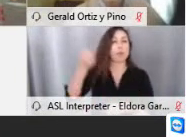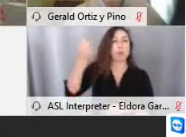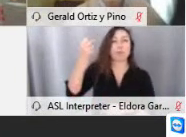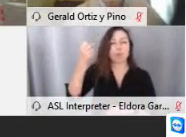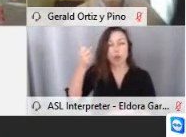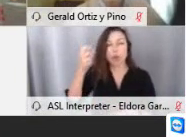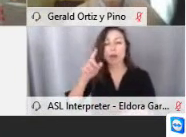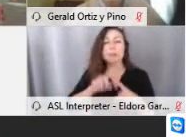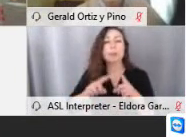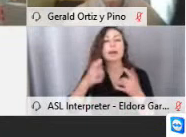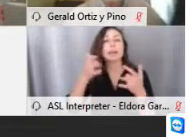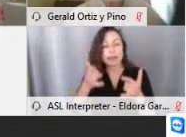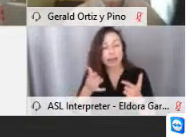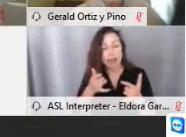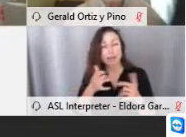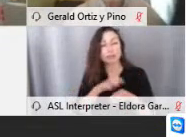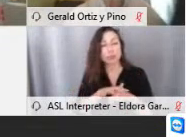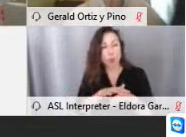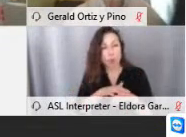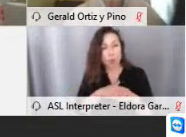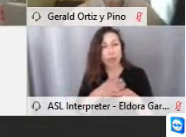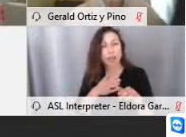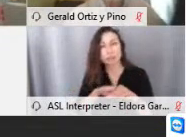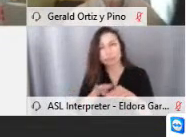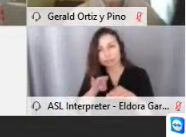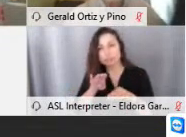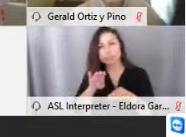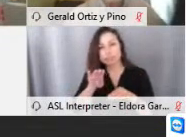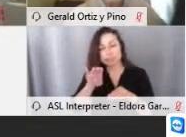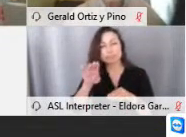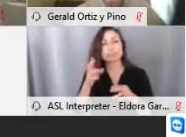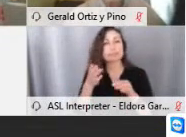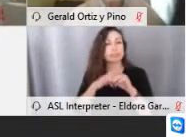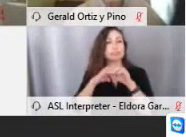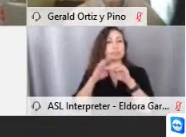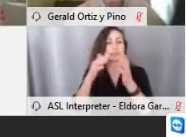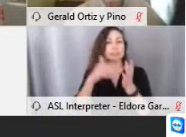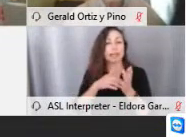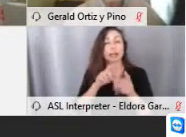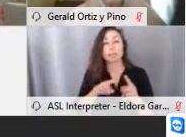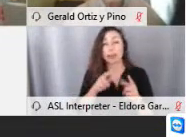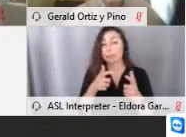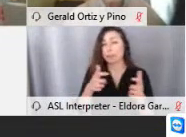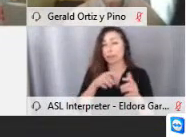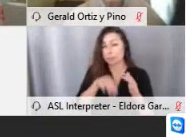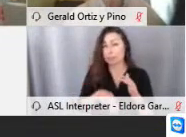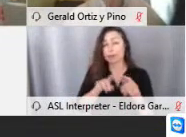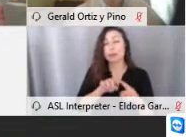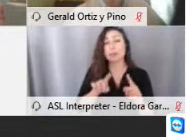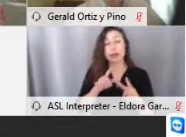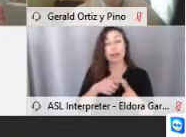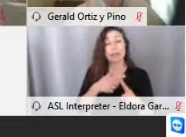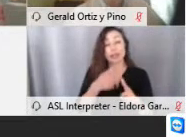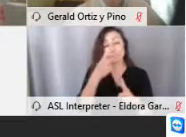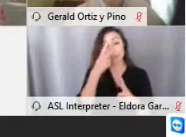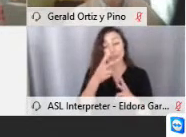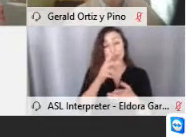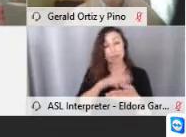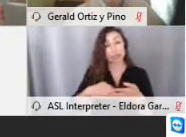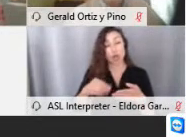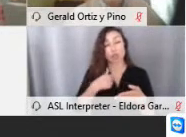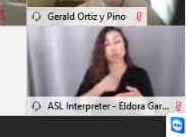they're gradually catching up as well. So really significant decreases. But then if you look at the dollars that we're paying out,